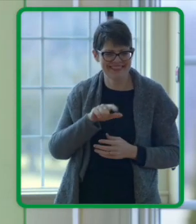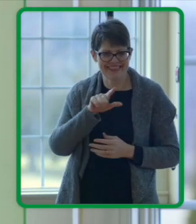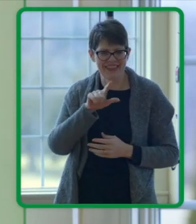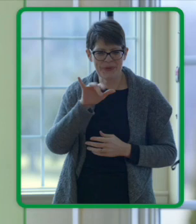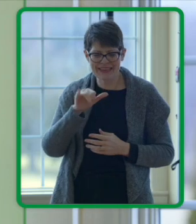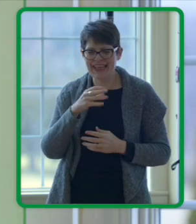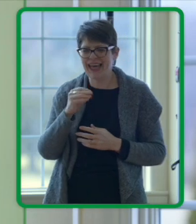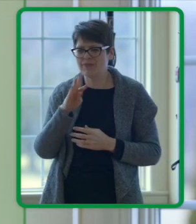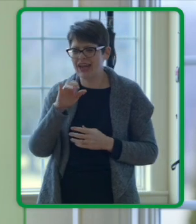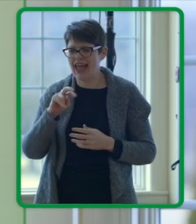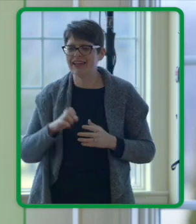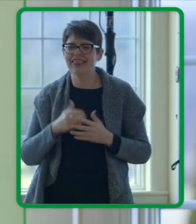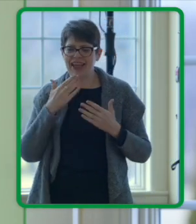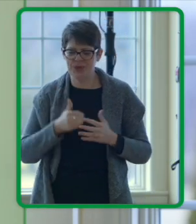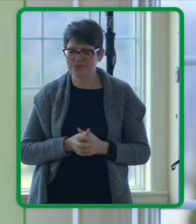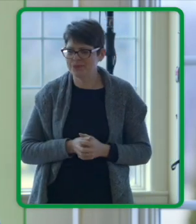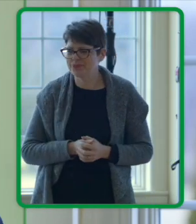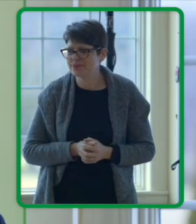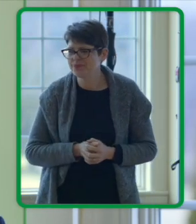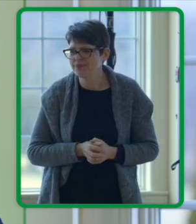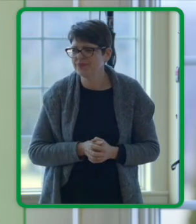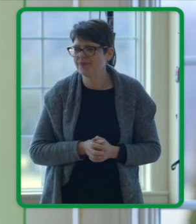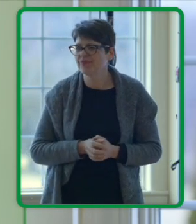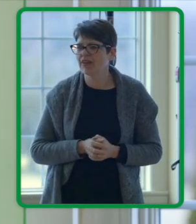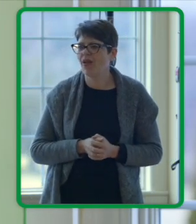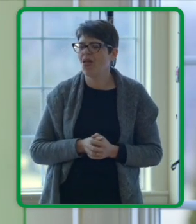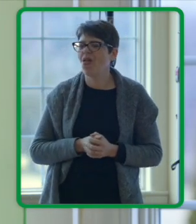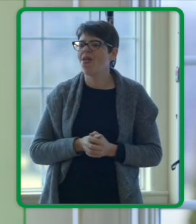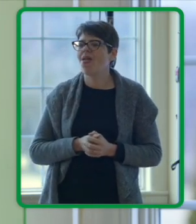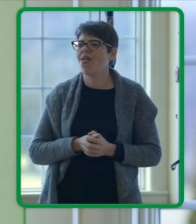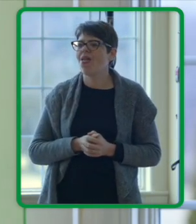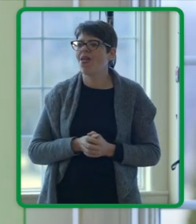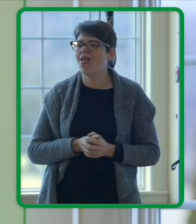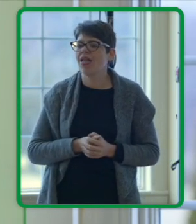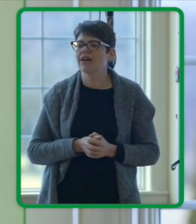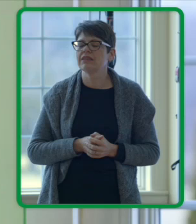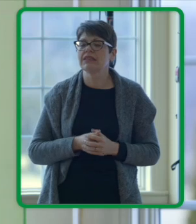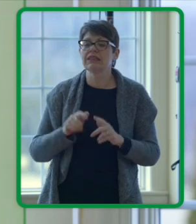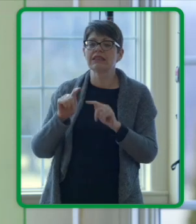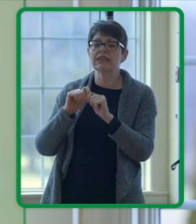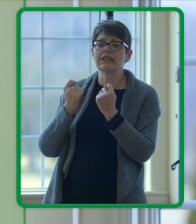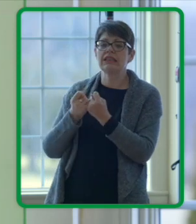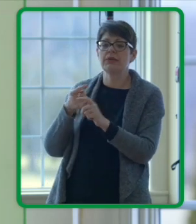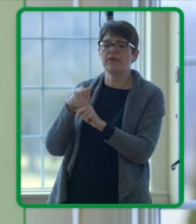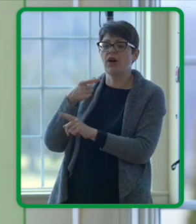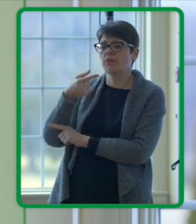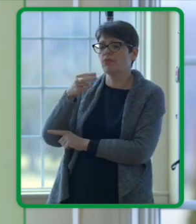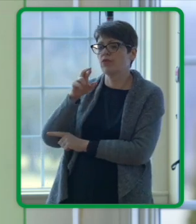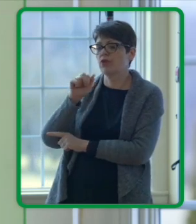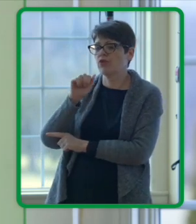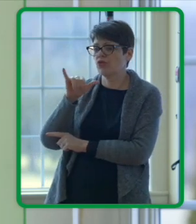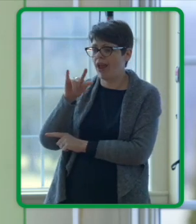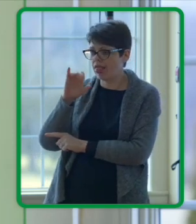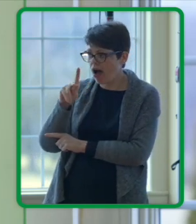Brianne, thank you. As well as to our Greylock team that's here,